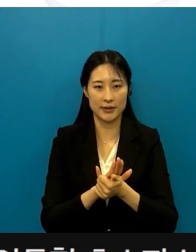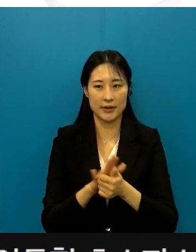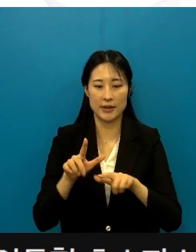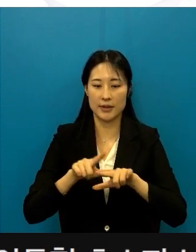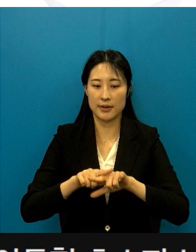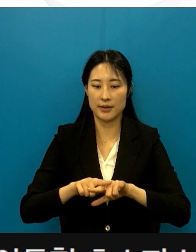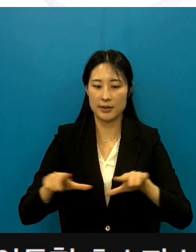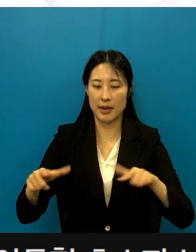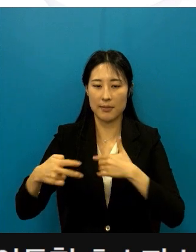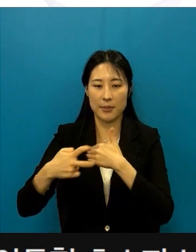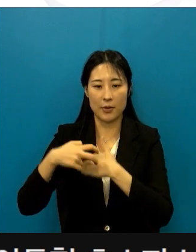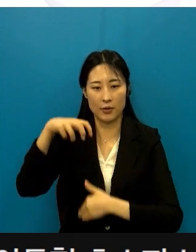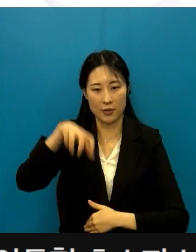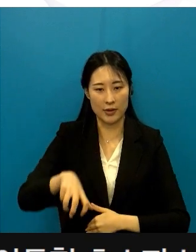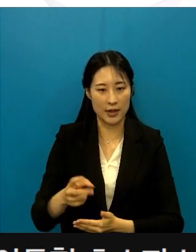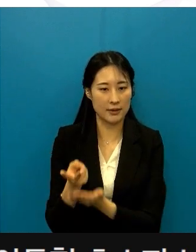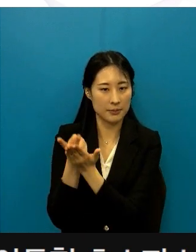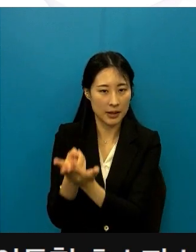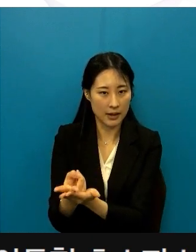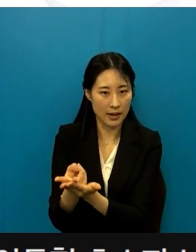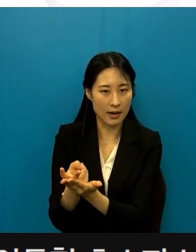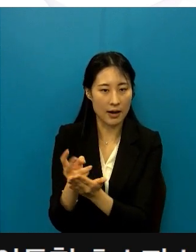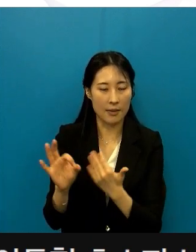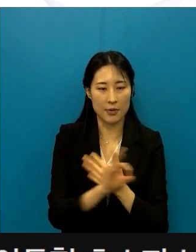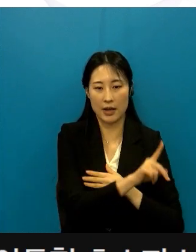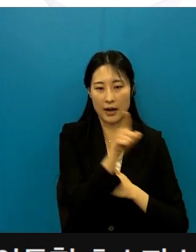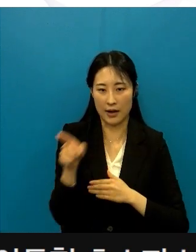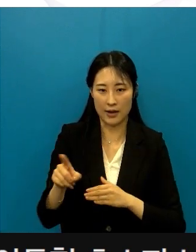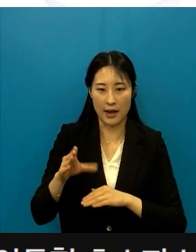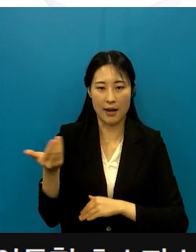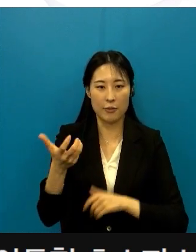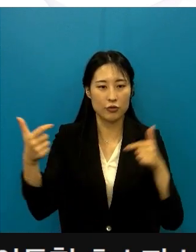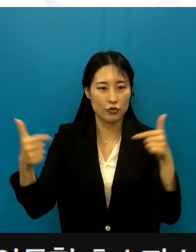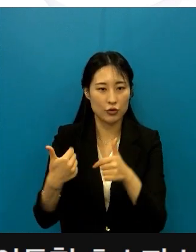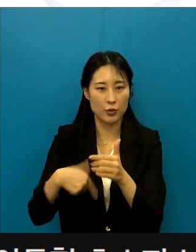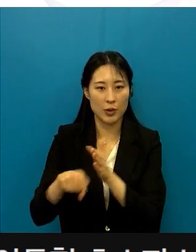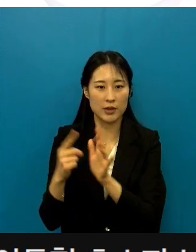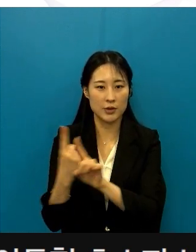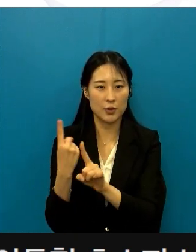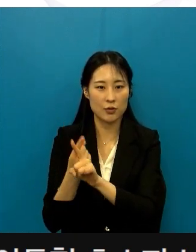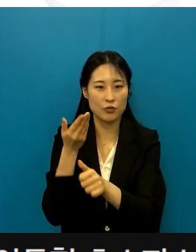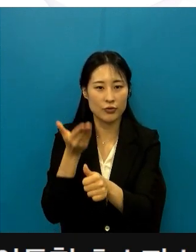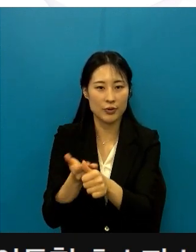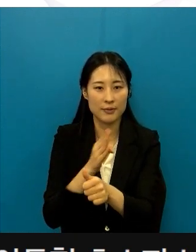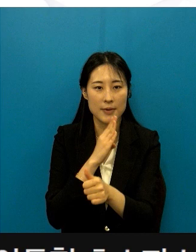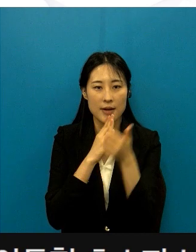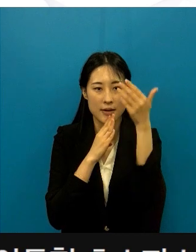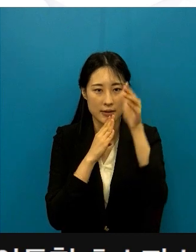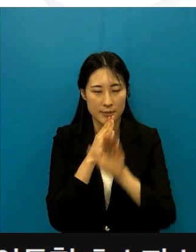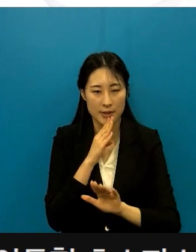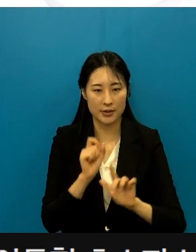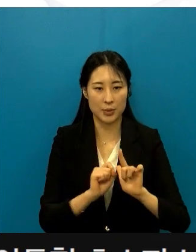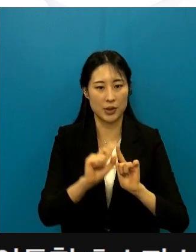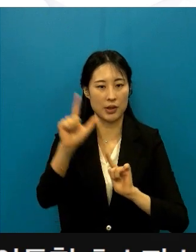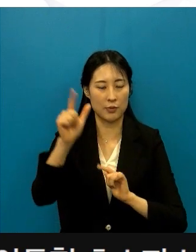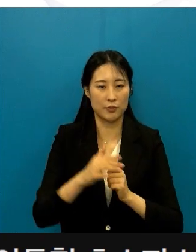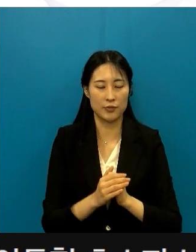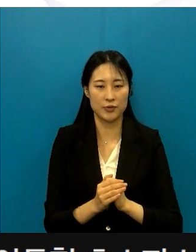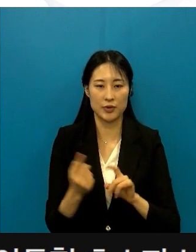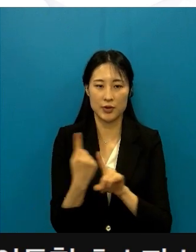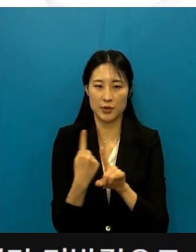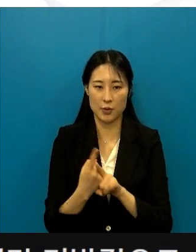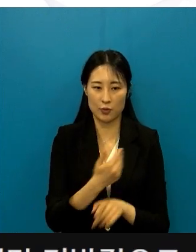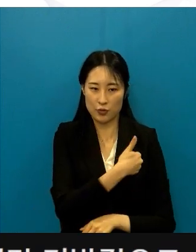speaking, there isn't enough palliative care available. There isn't enough space in hospices